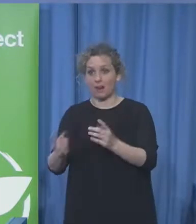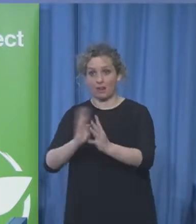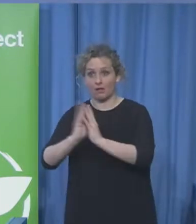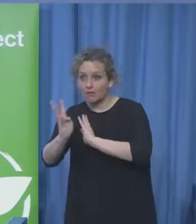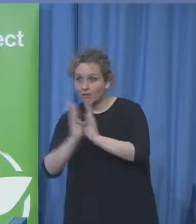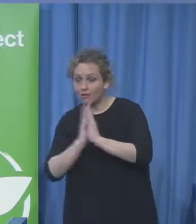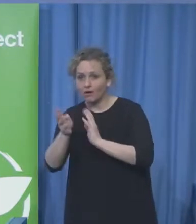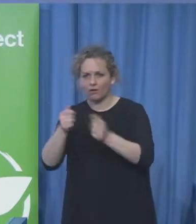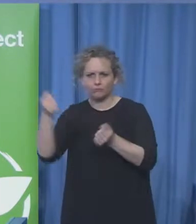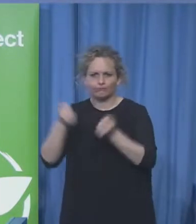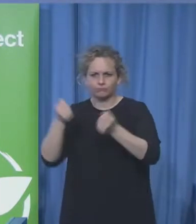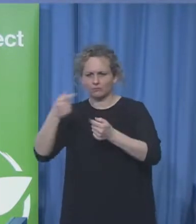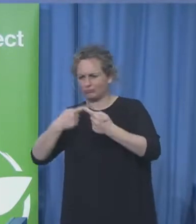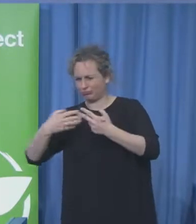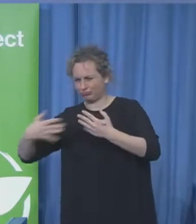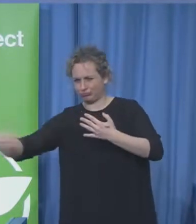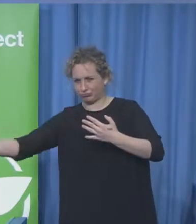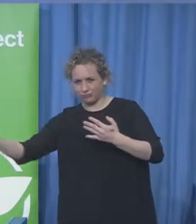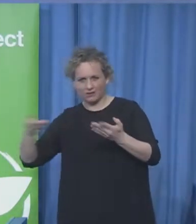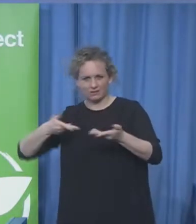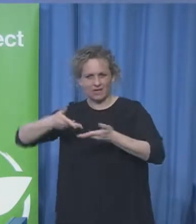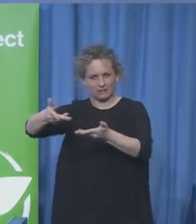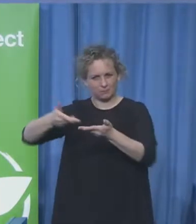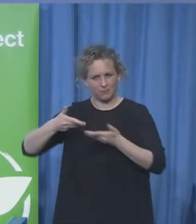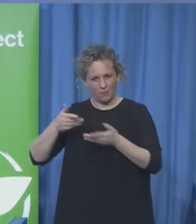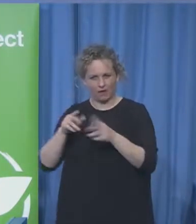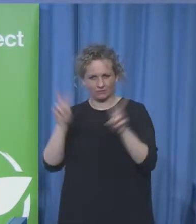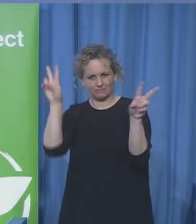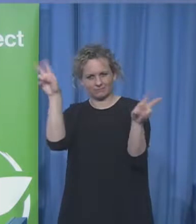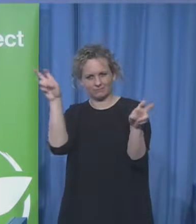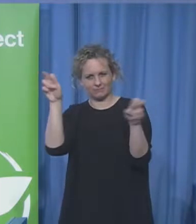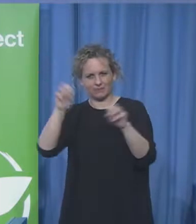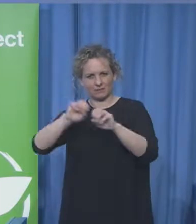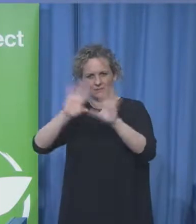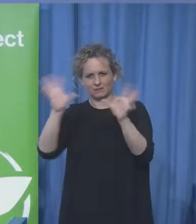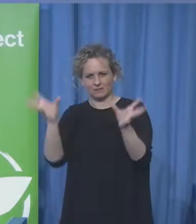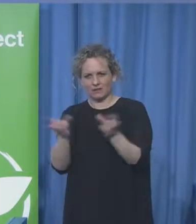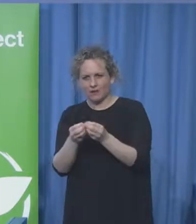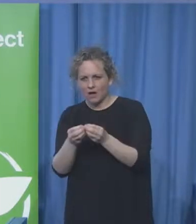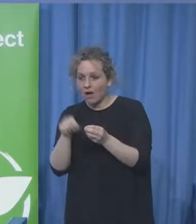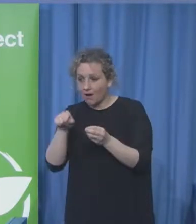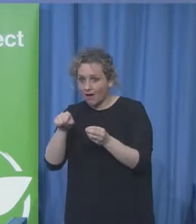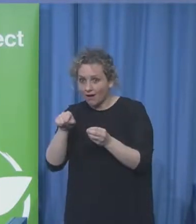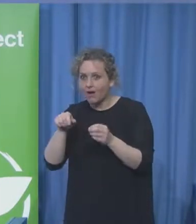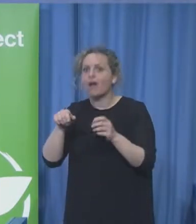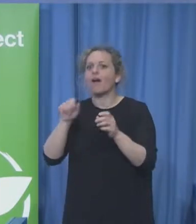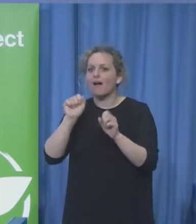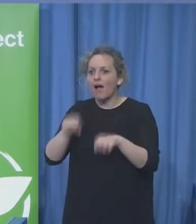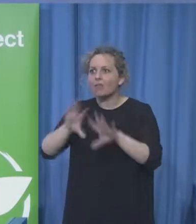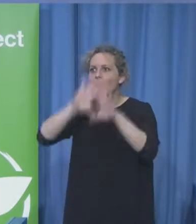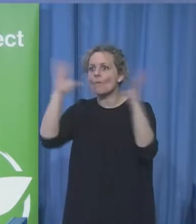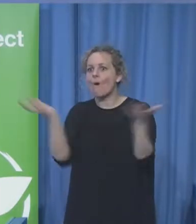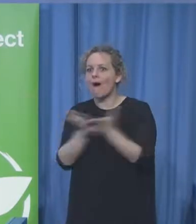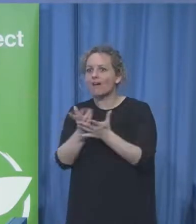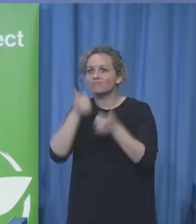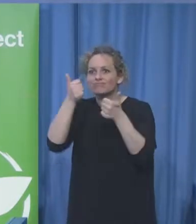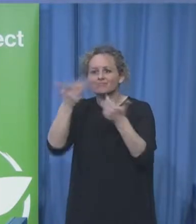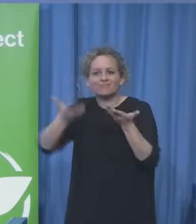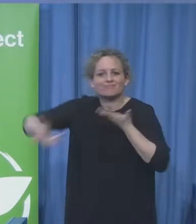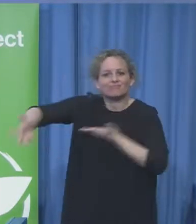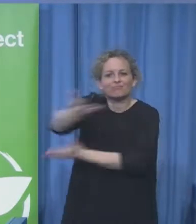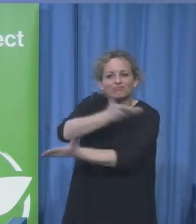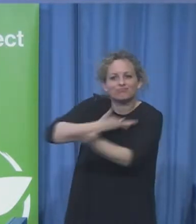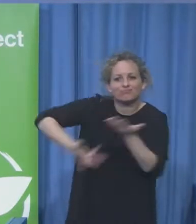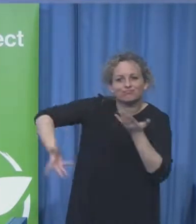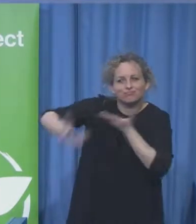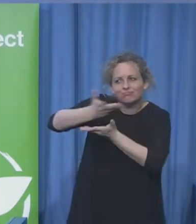my organization, World Enabled, had partnered with G3ICT to develop a toolkit